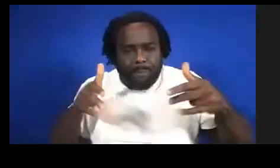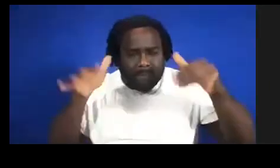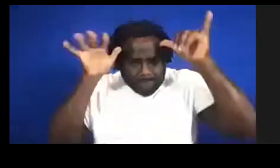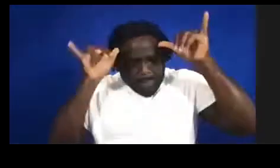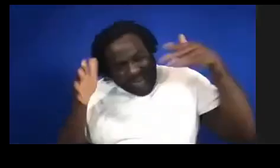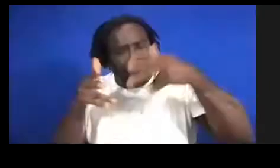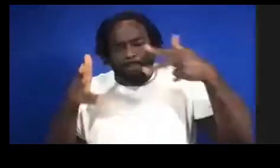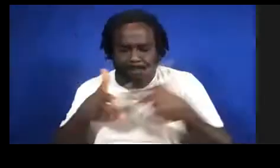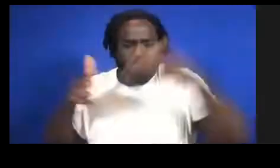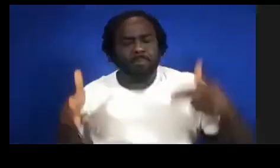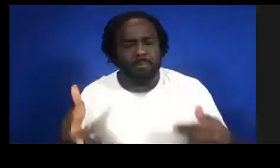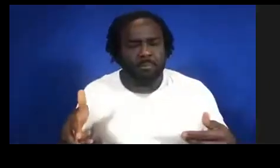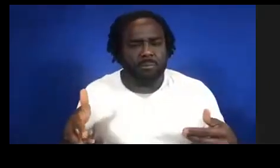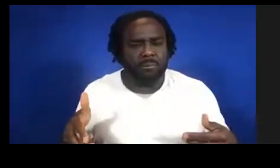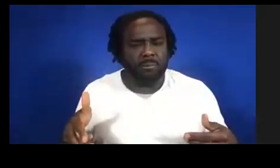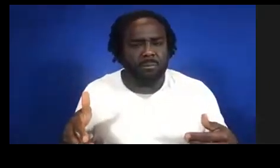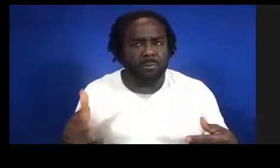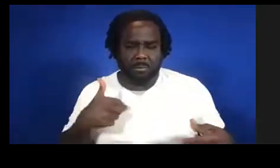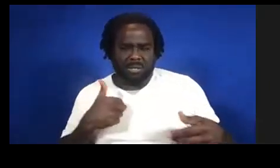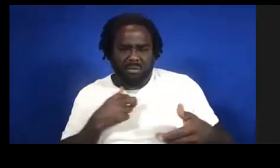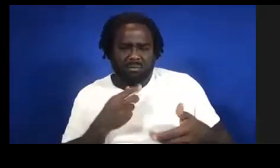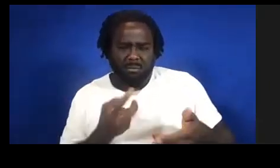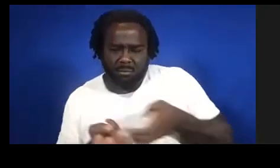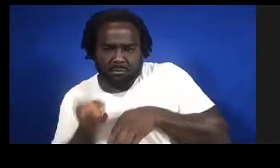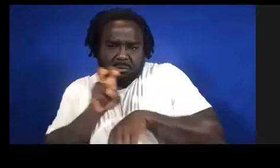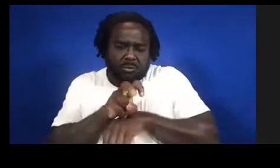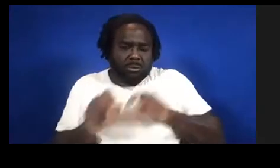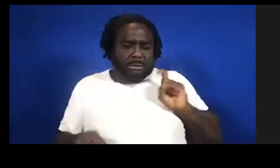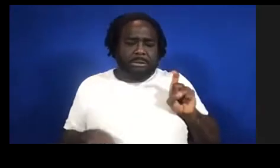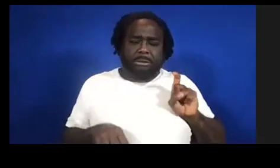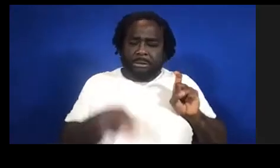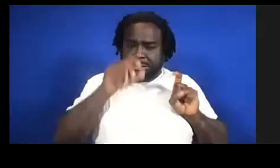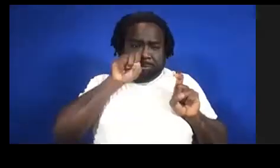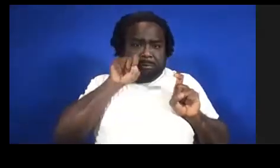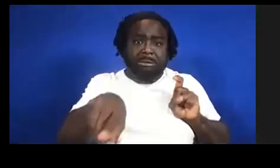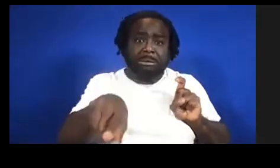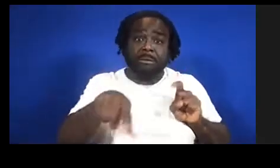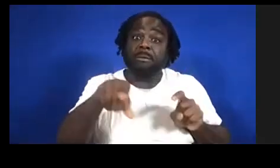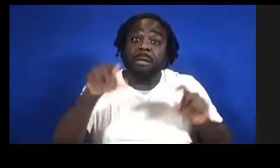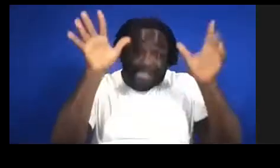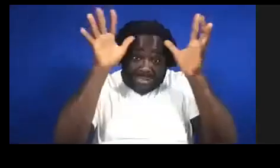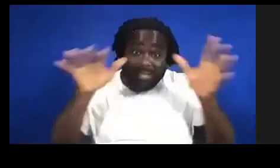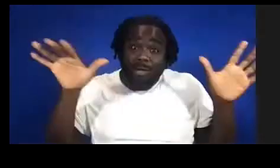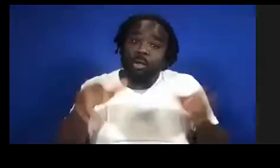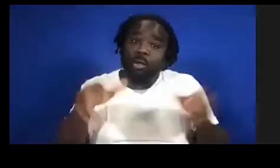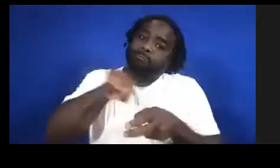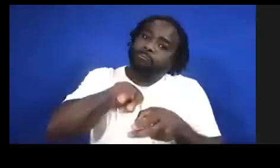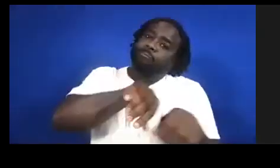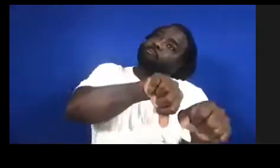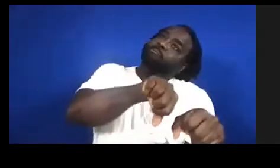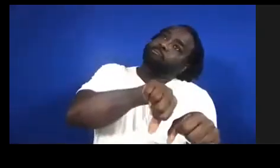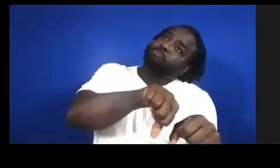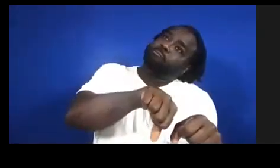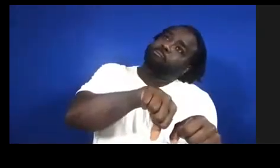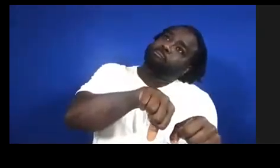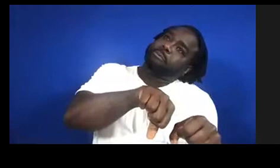Because, you know, we got them in the country. And this deer runs right into my car. So I get out